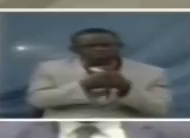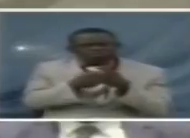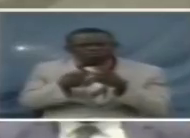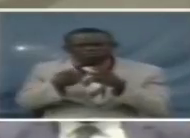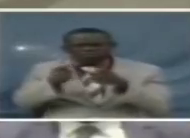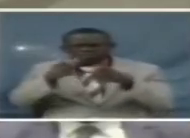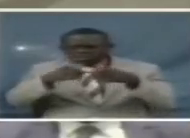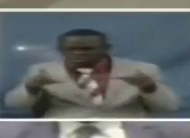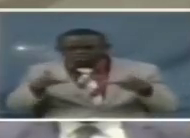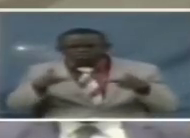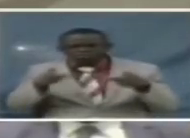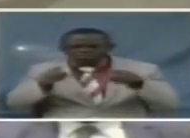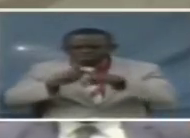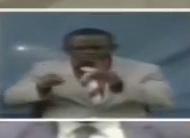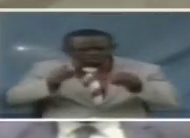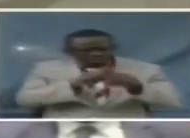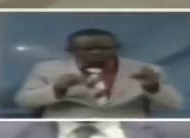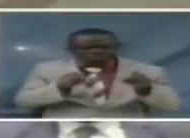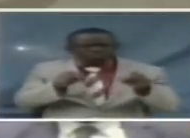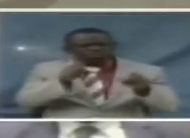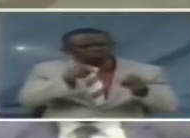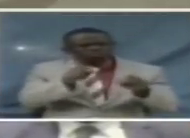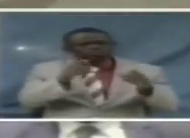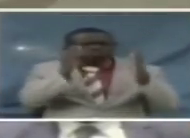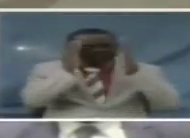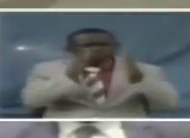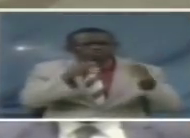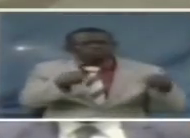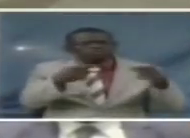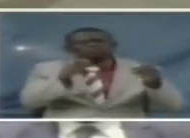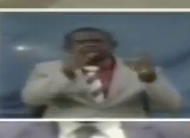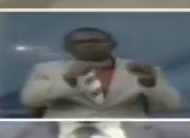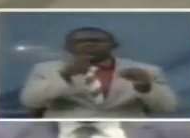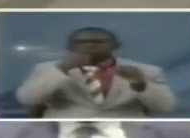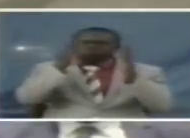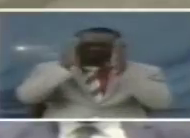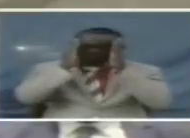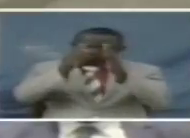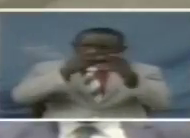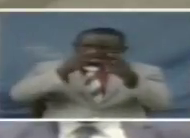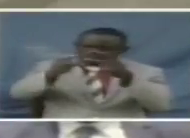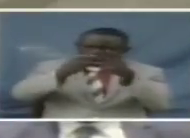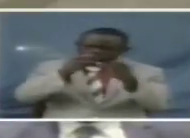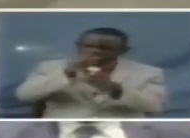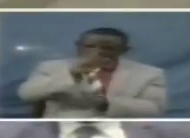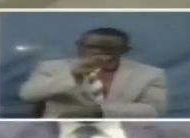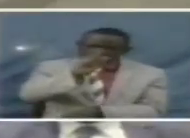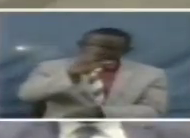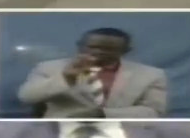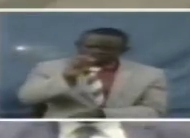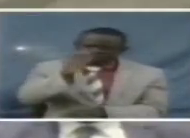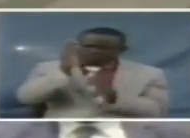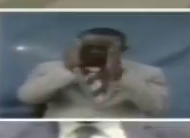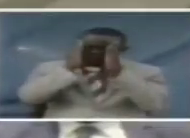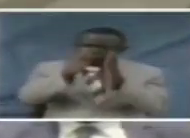our differences, marching relentlessly to attaining the vision that we have